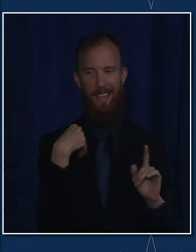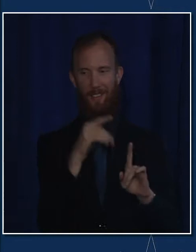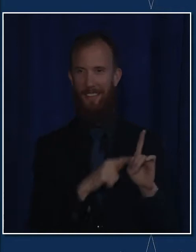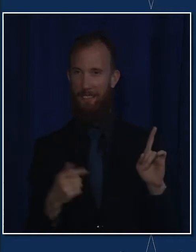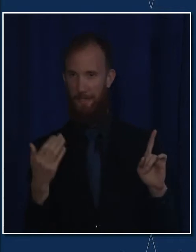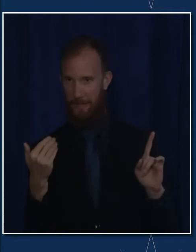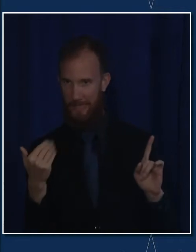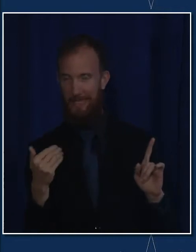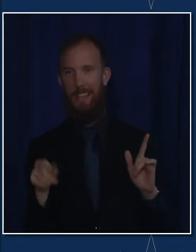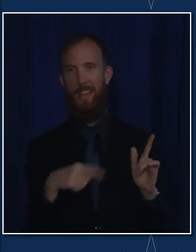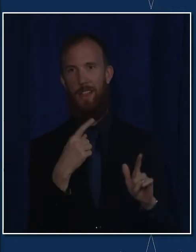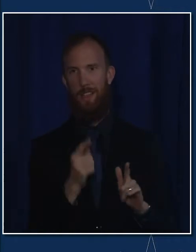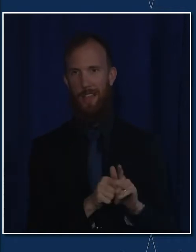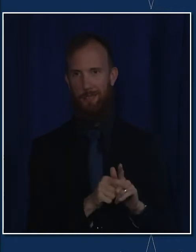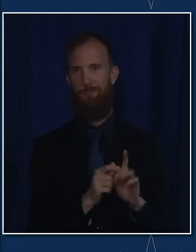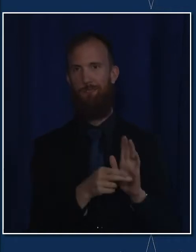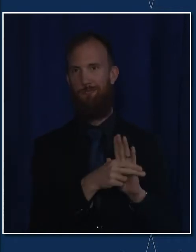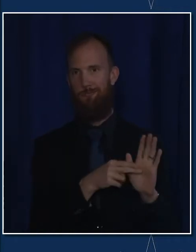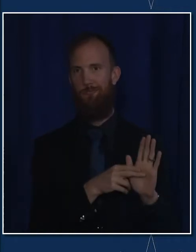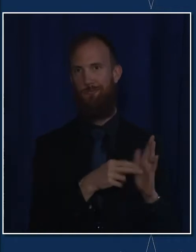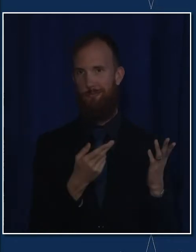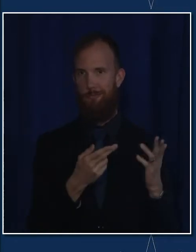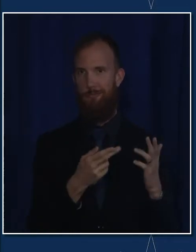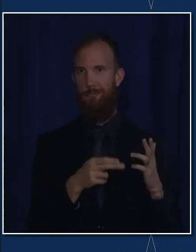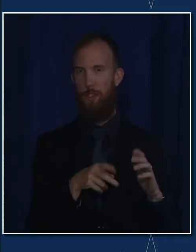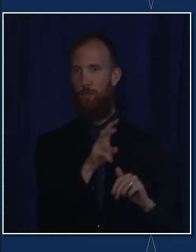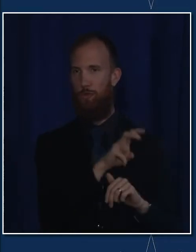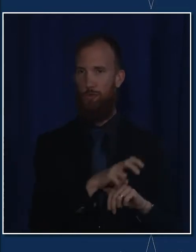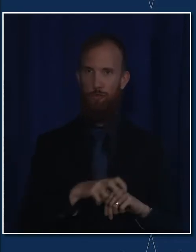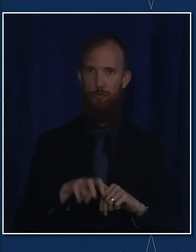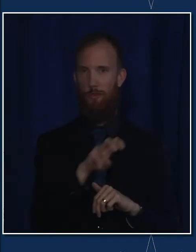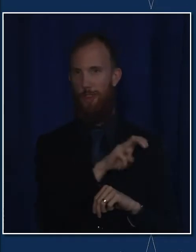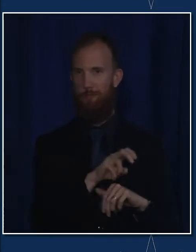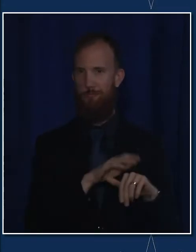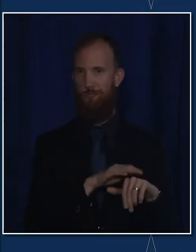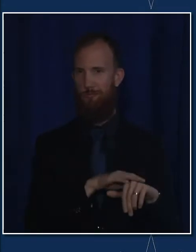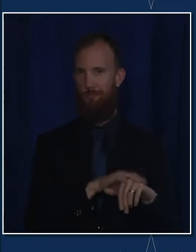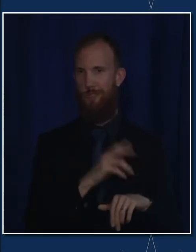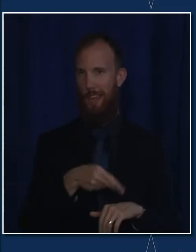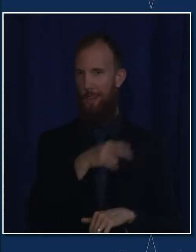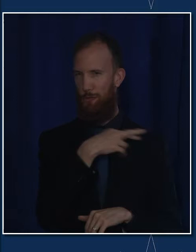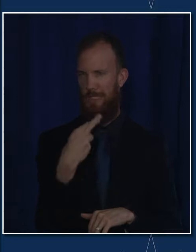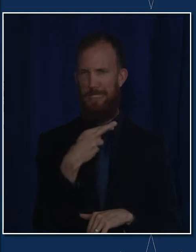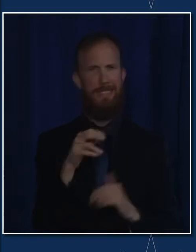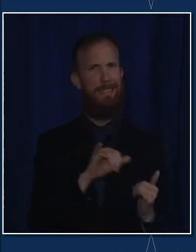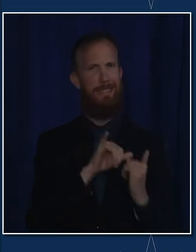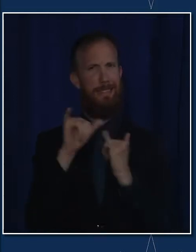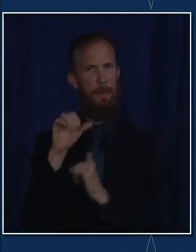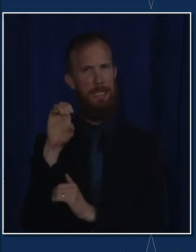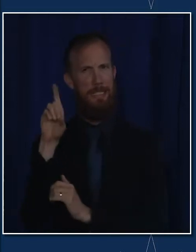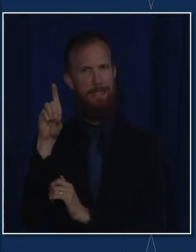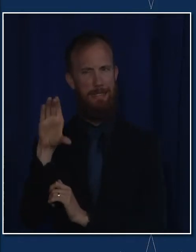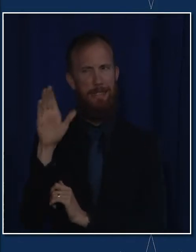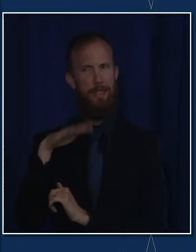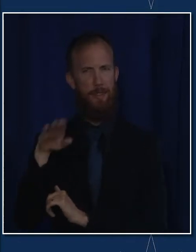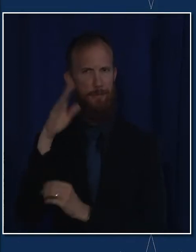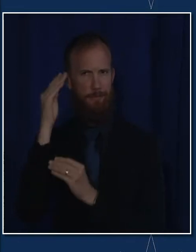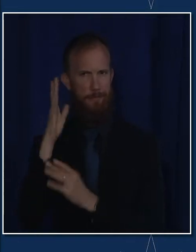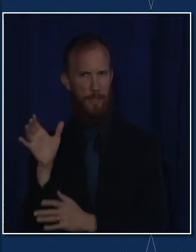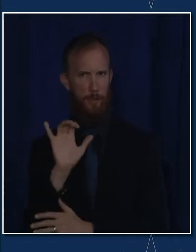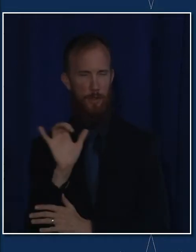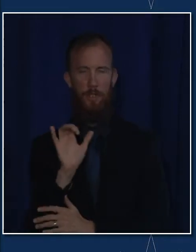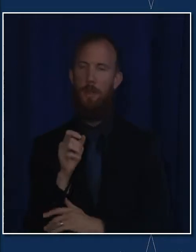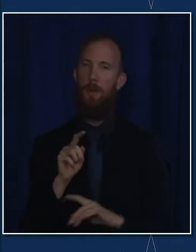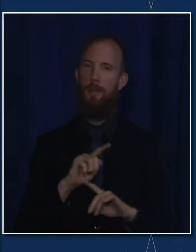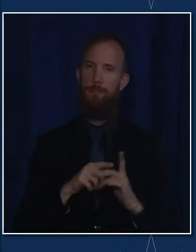with the CDC classification of being high risk for travel. So unfortunately, COVID is surging across the entire